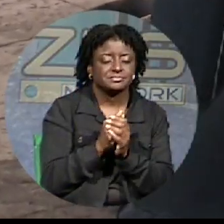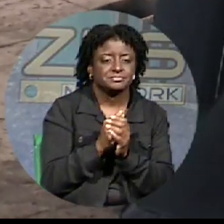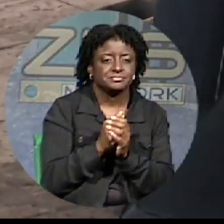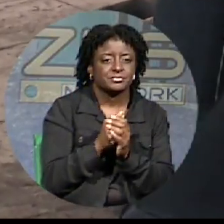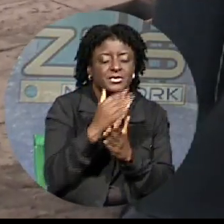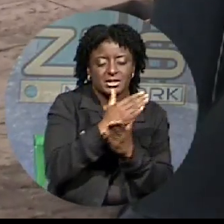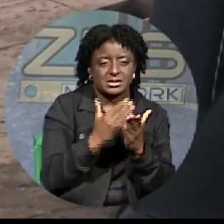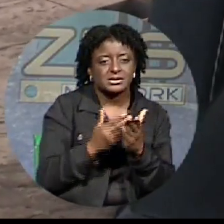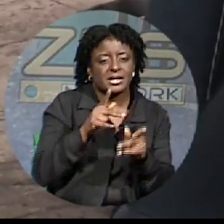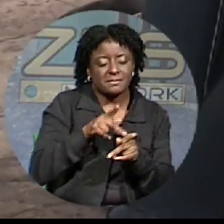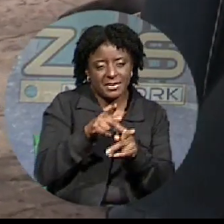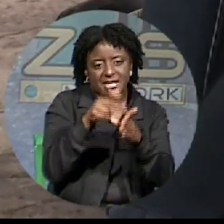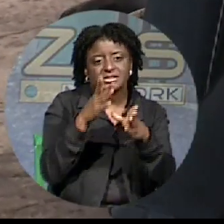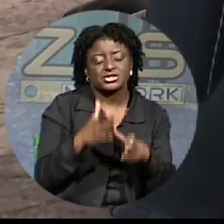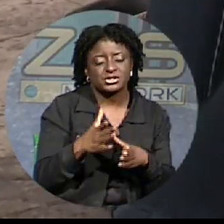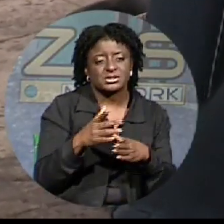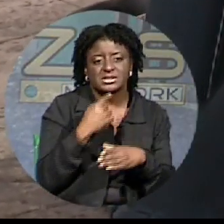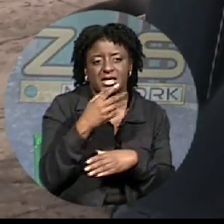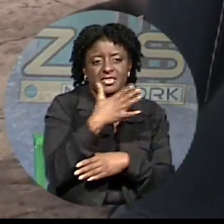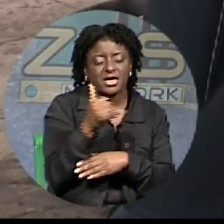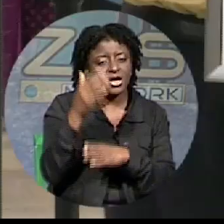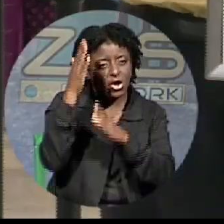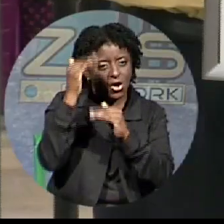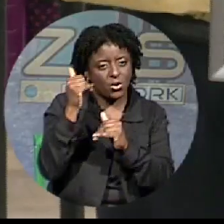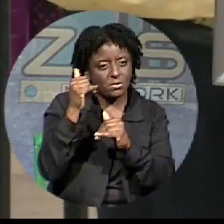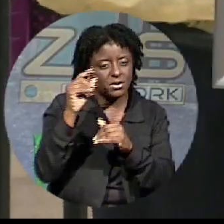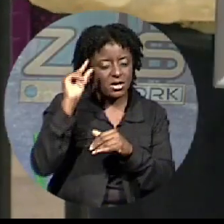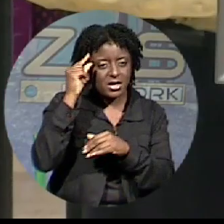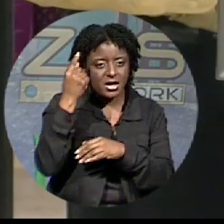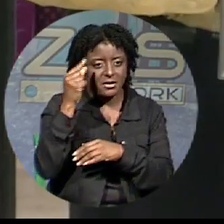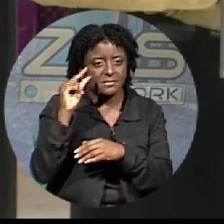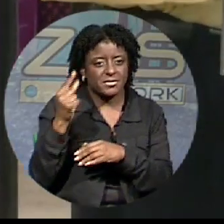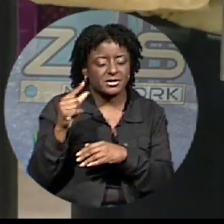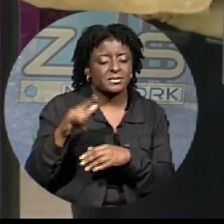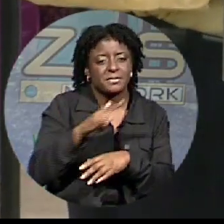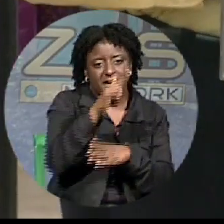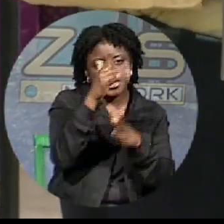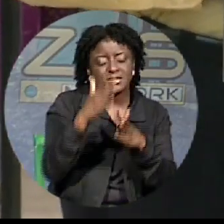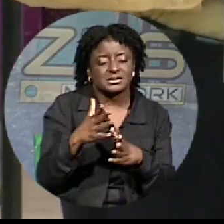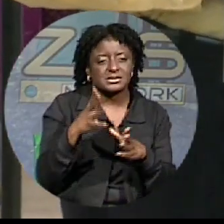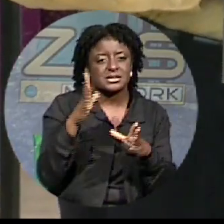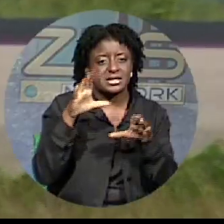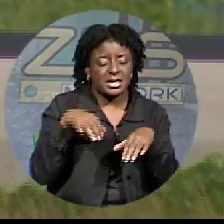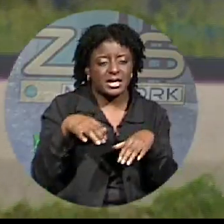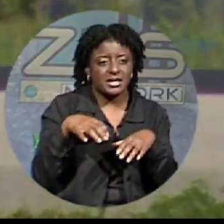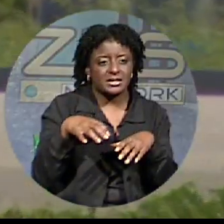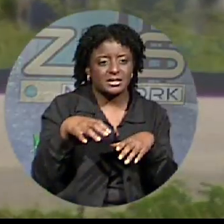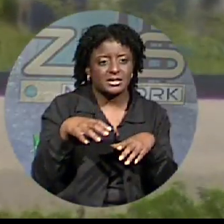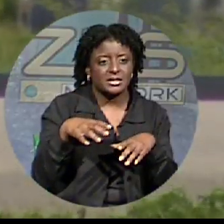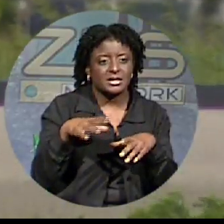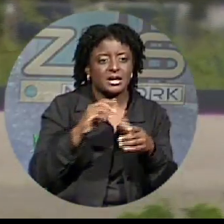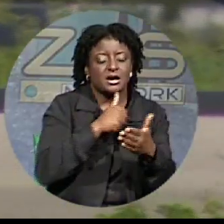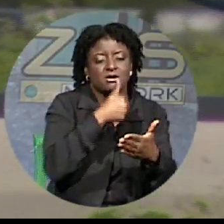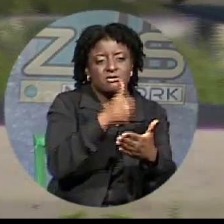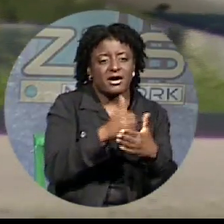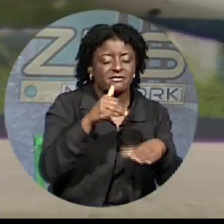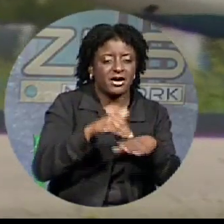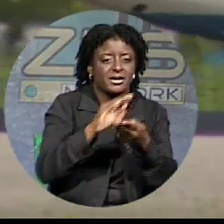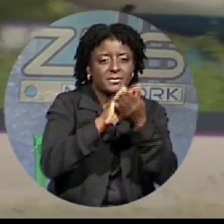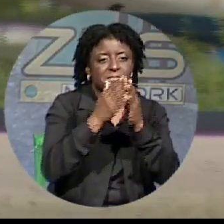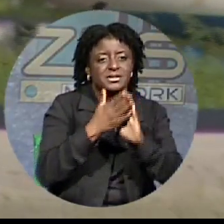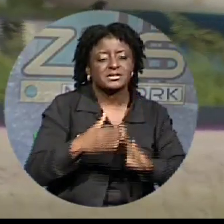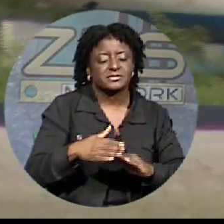Some passengers say they hope pilots and government can arrive at a peaceful resolution, but for now, their priority is making it to their